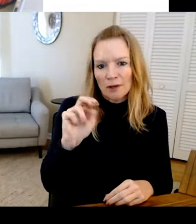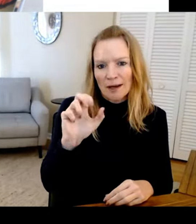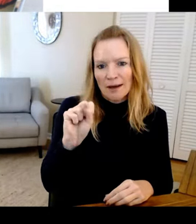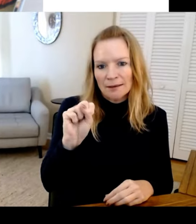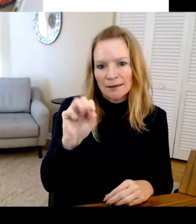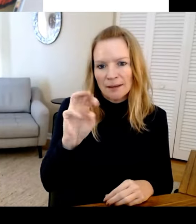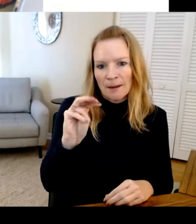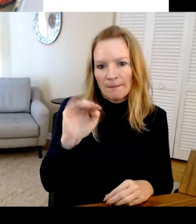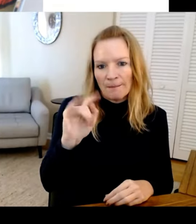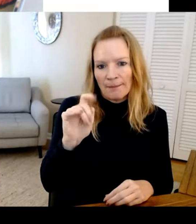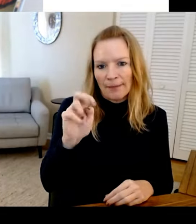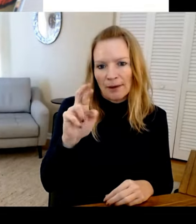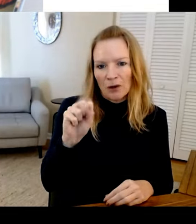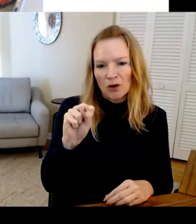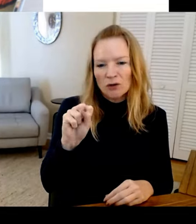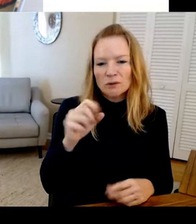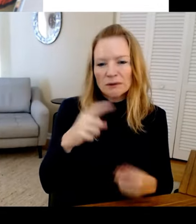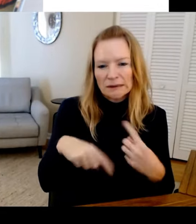neurotransmitters,